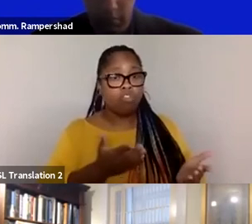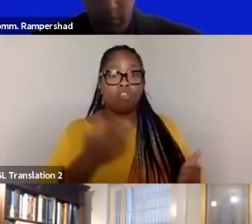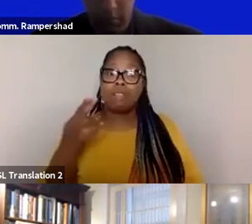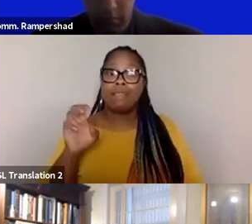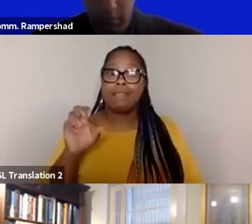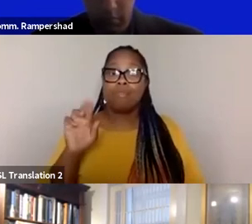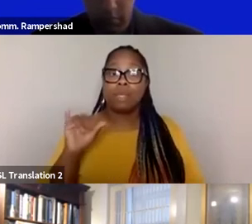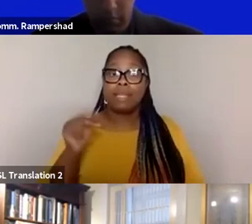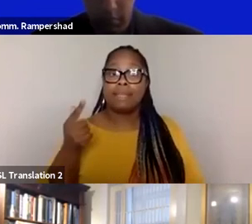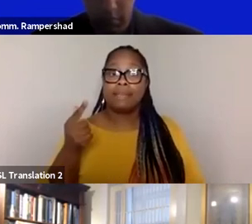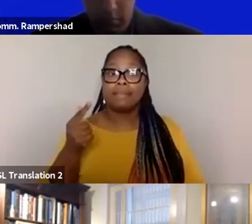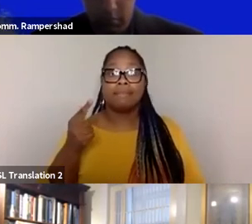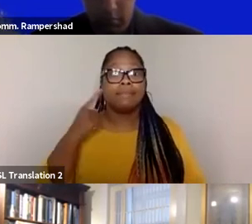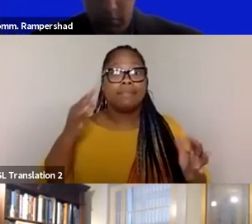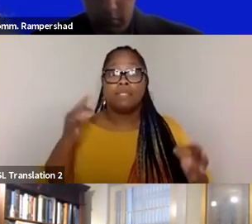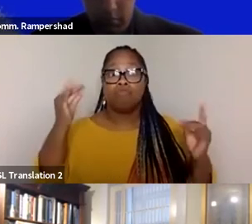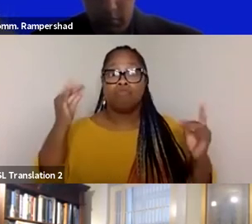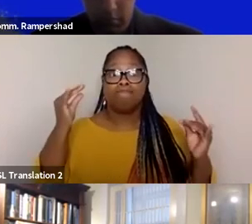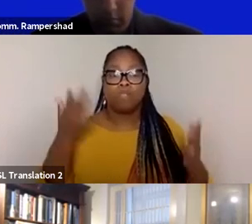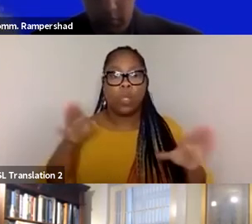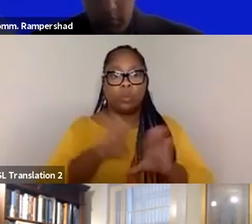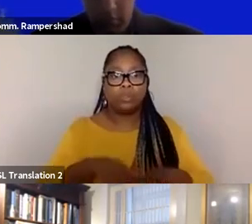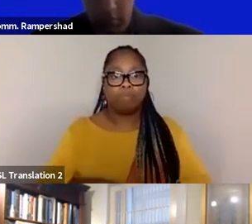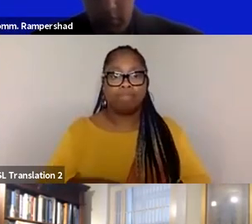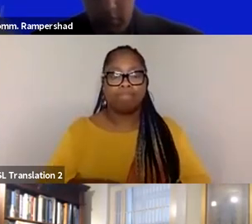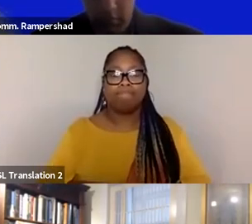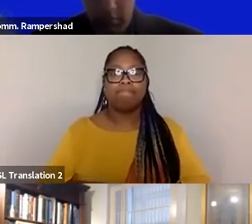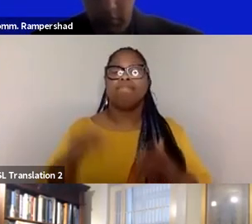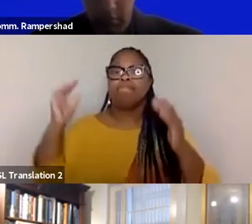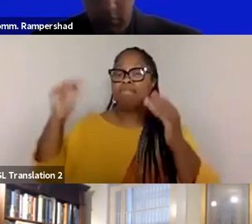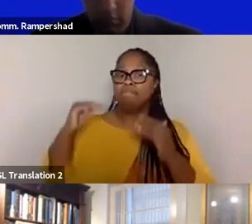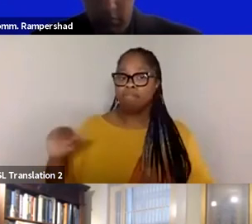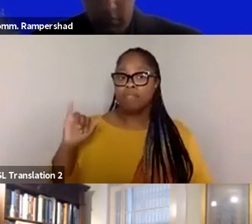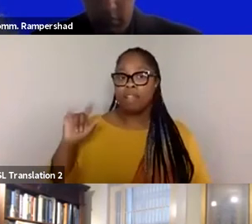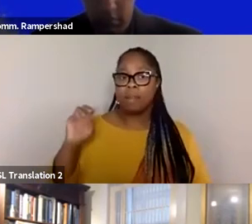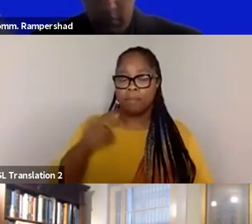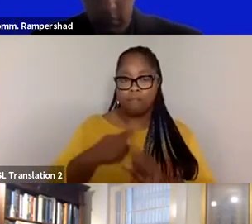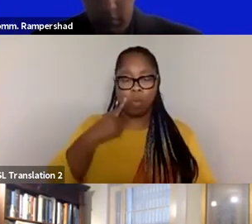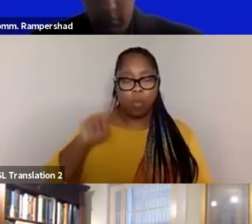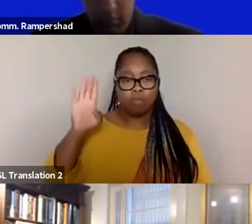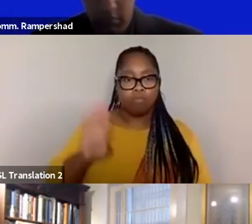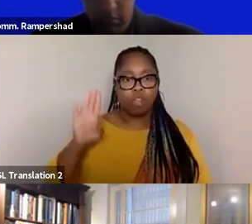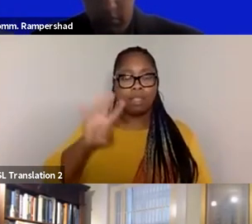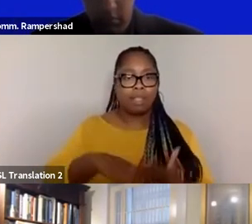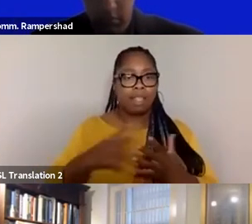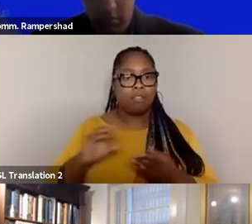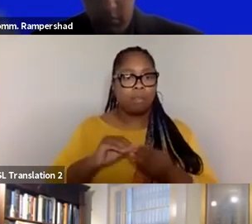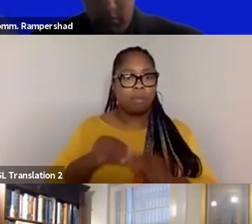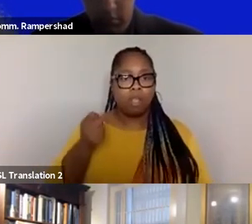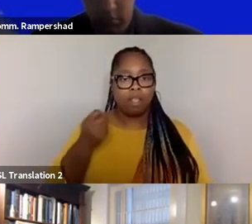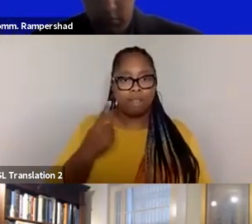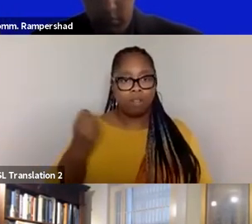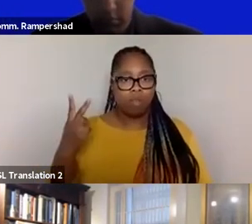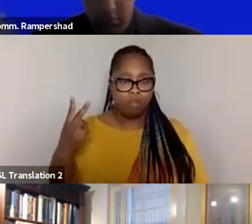closed. Thank you. Our next item, Borough of Brooklyn, calendars number 11 and